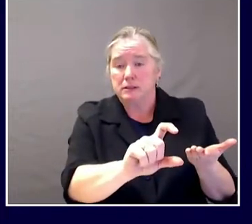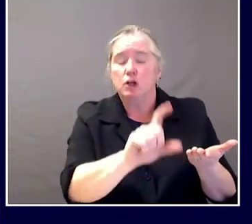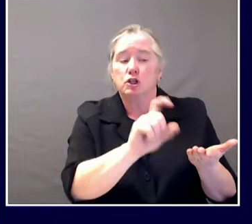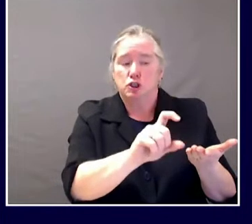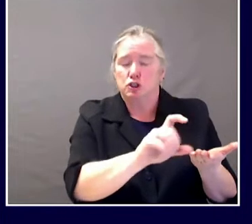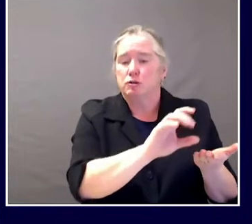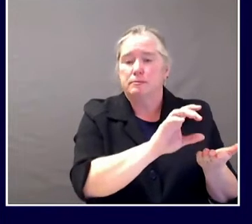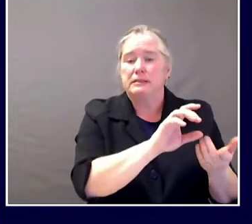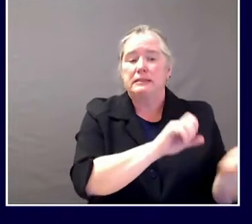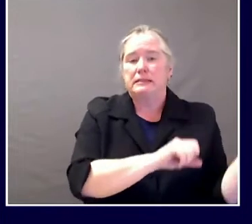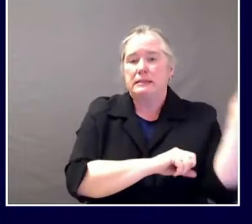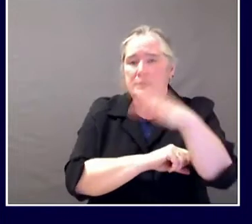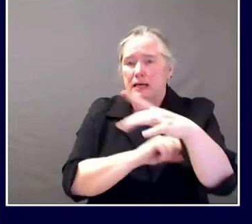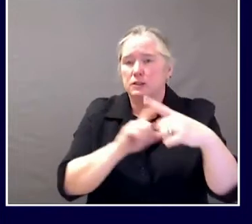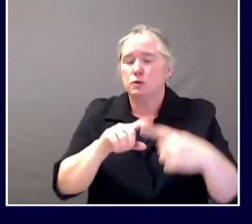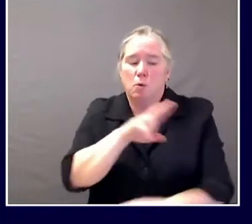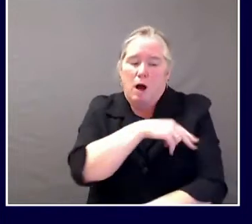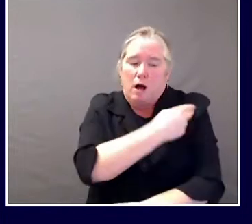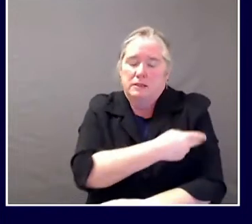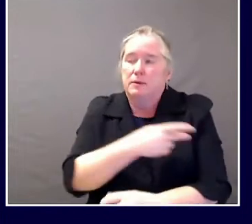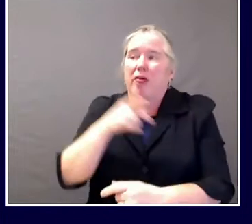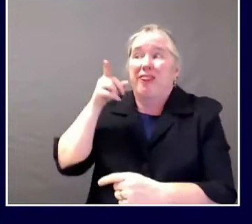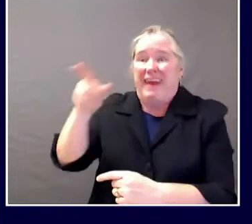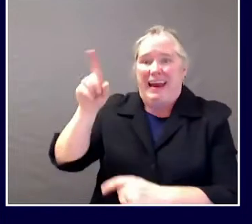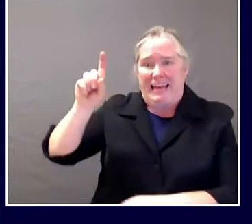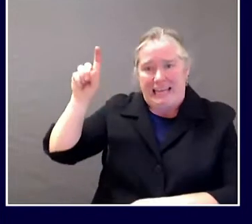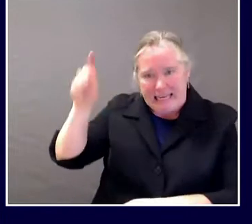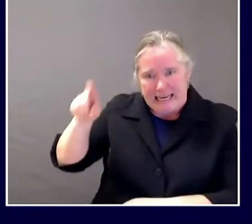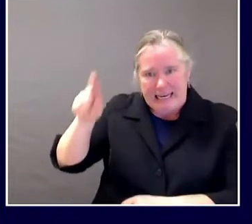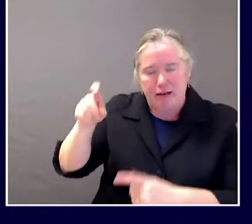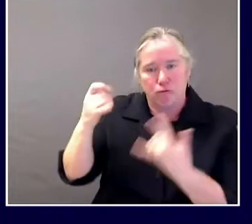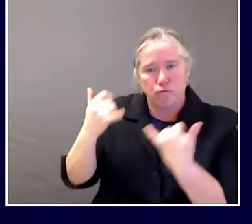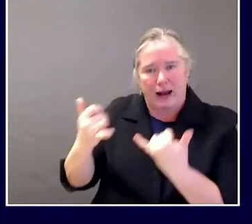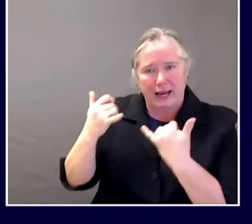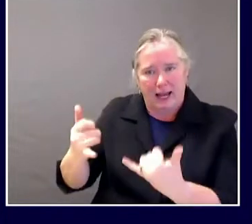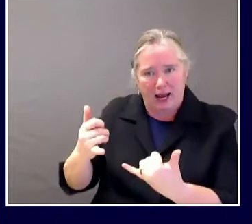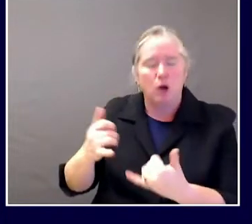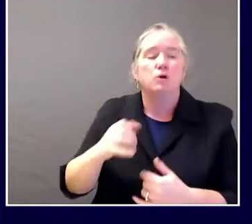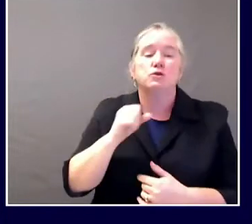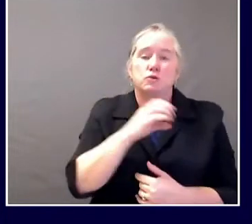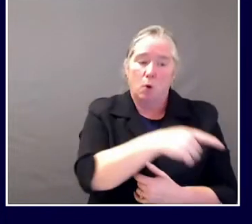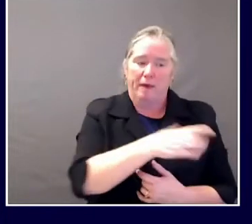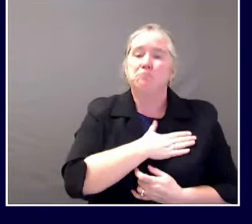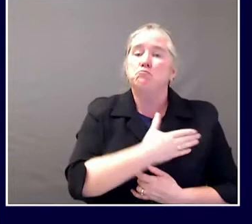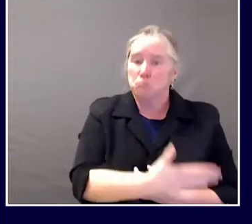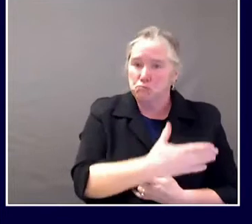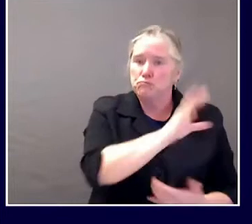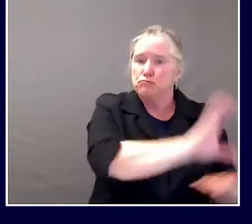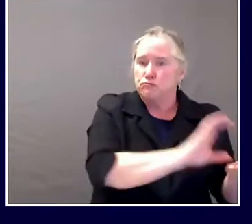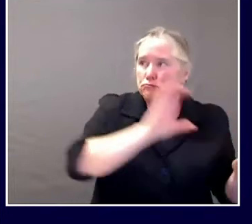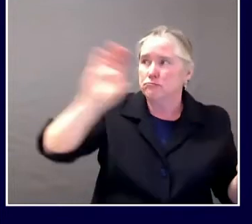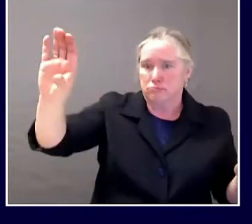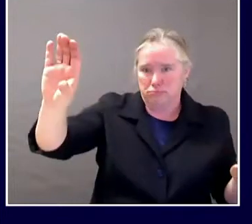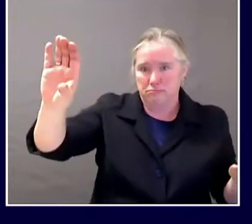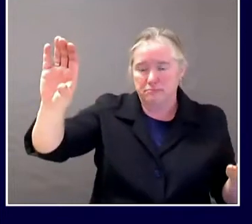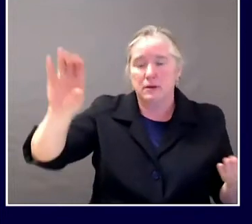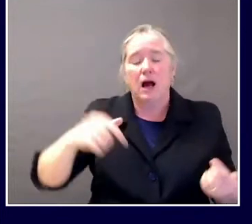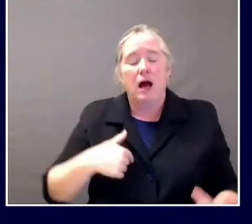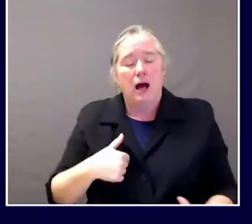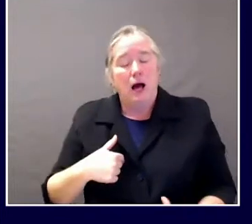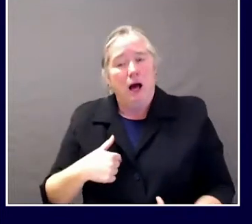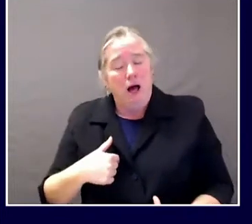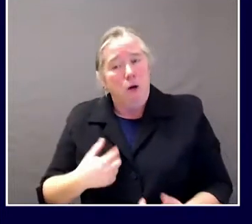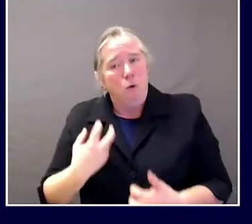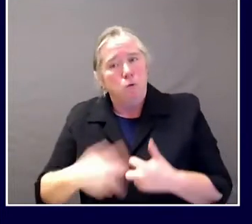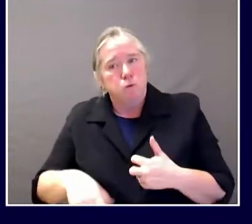hospital that I know can start using it immediately. So that process is underway right now. That's a tough call to make, but I am prepared and